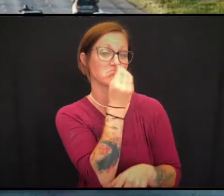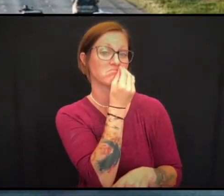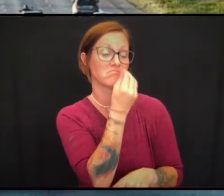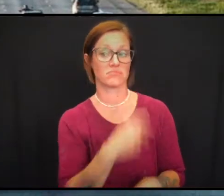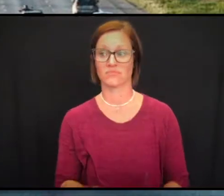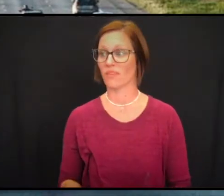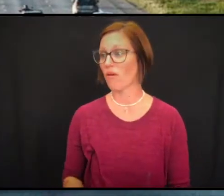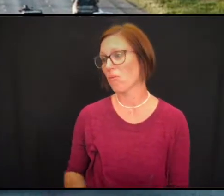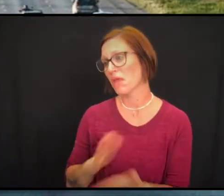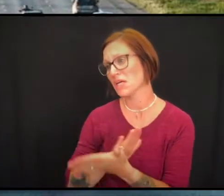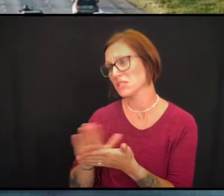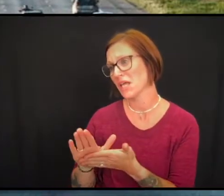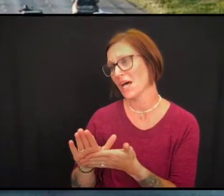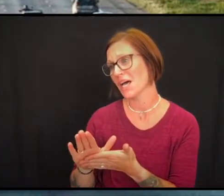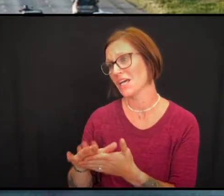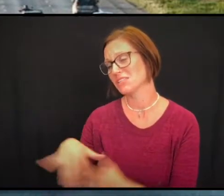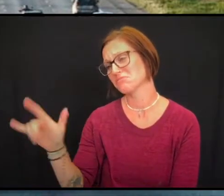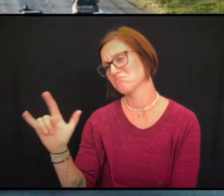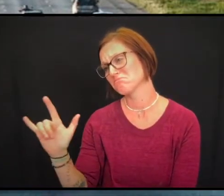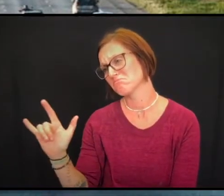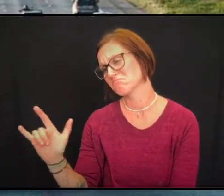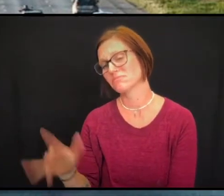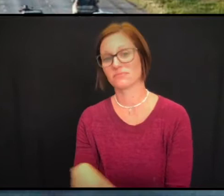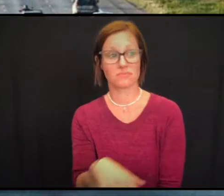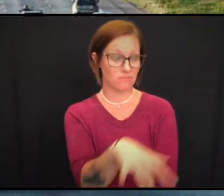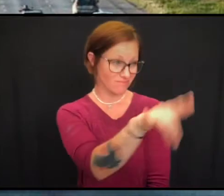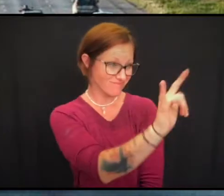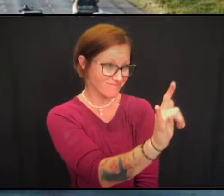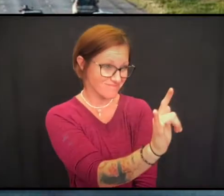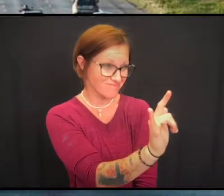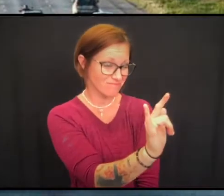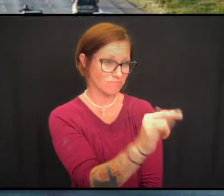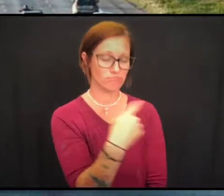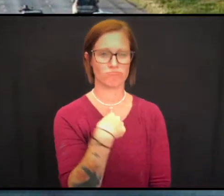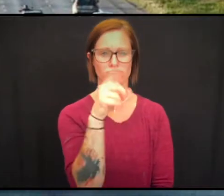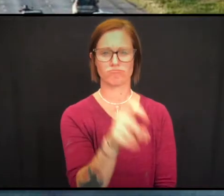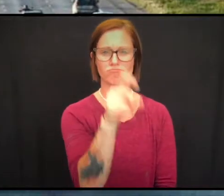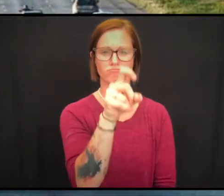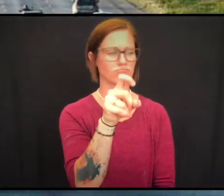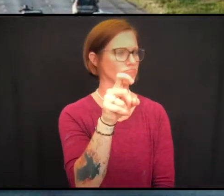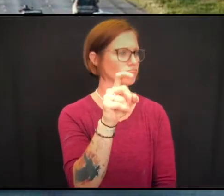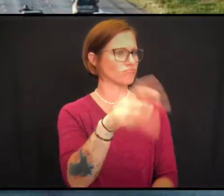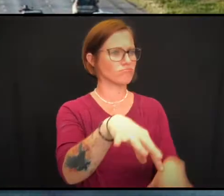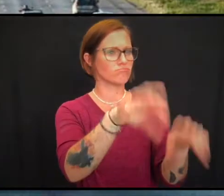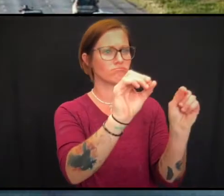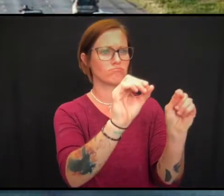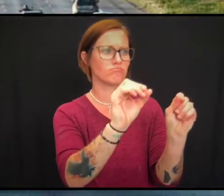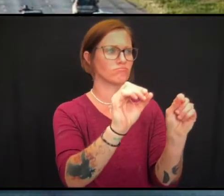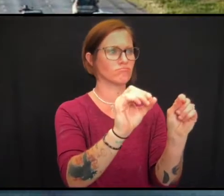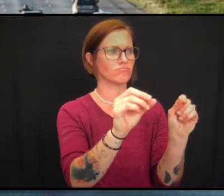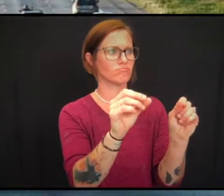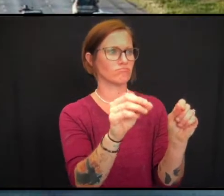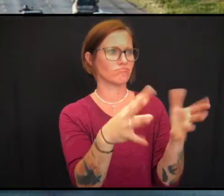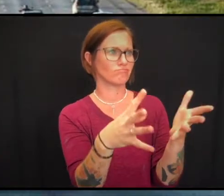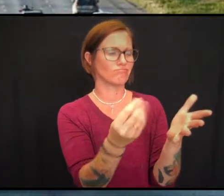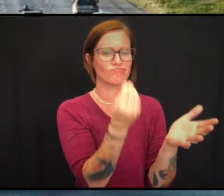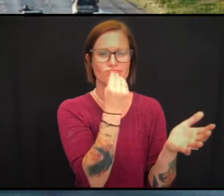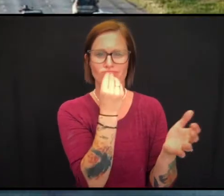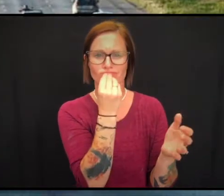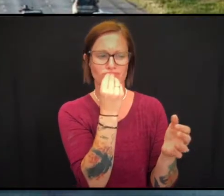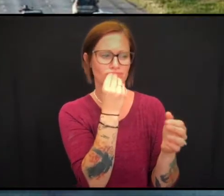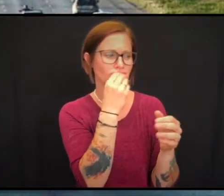her. I love you. I love you back. I need to pick up some food to take home. What do you want to get at the